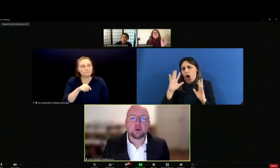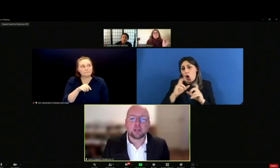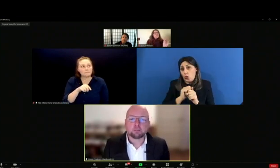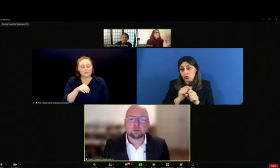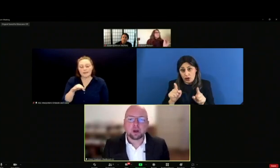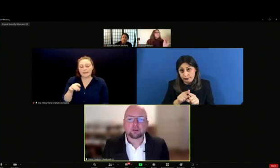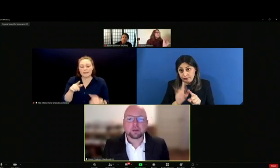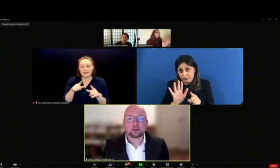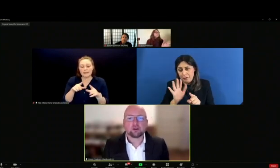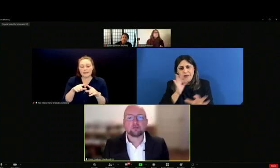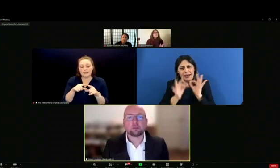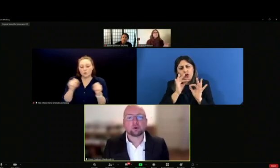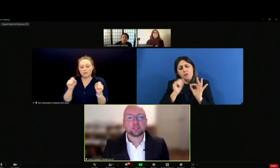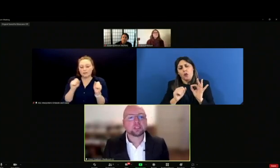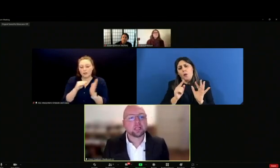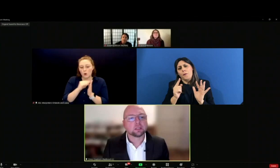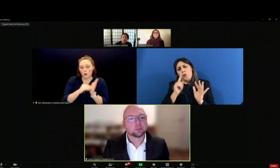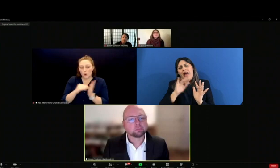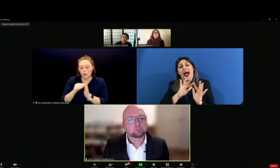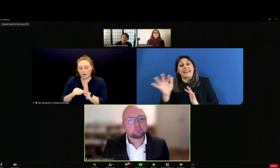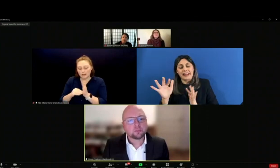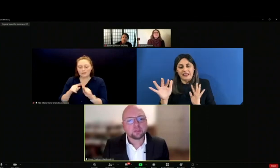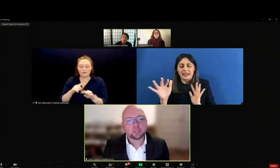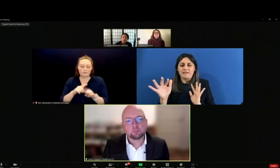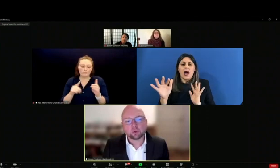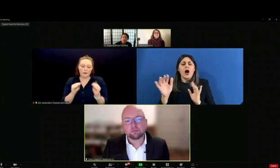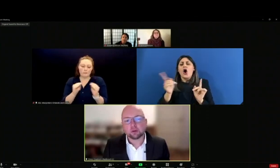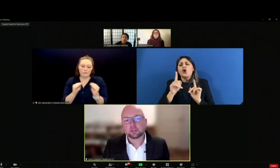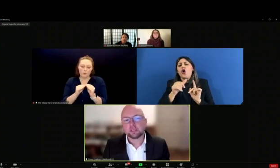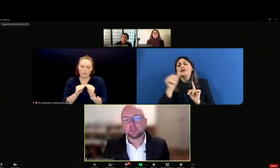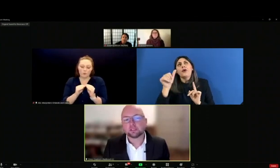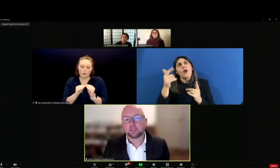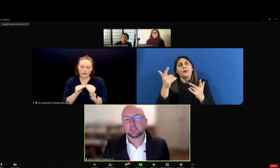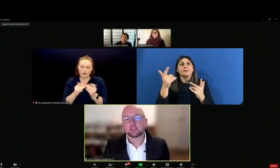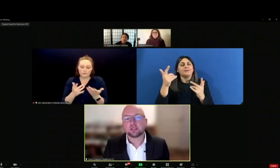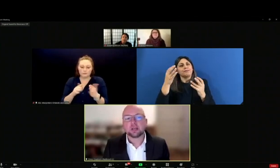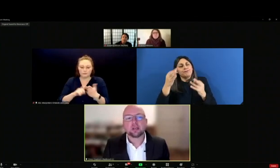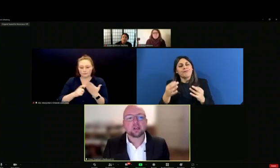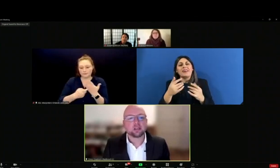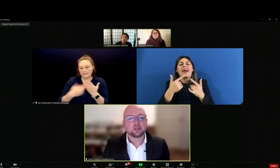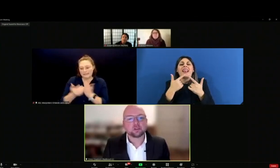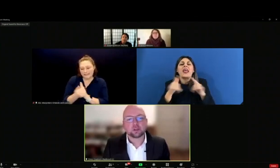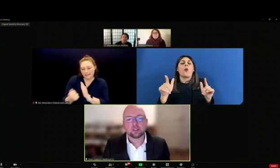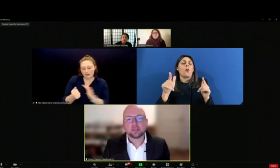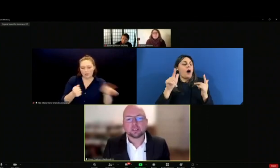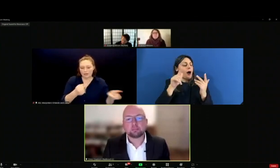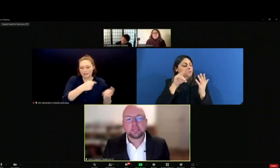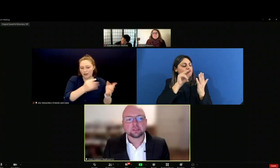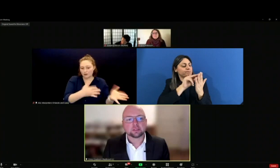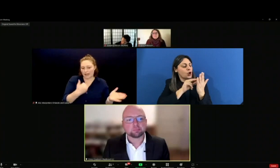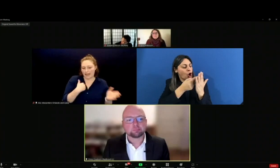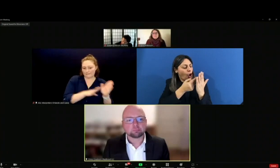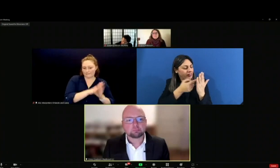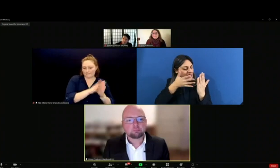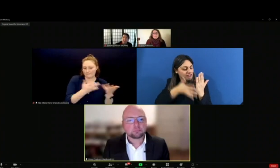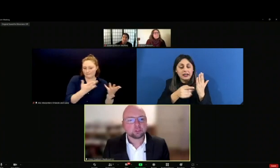linguistic encoding, but rather a matter of motoric skill that is more developed in the signers that you studied than in the